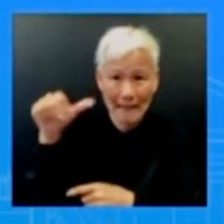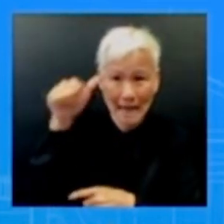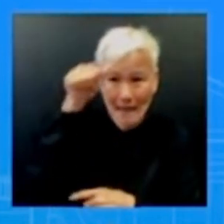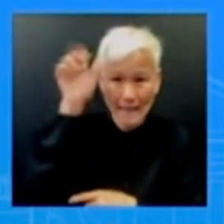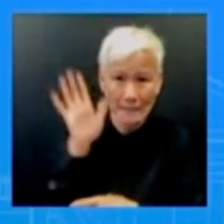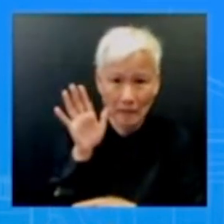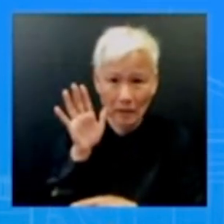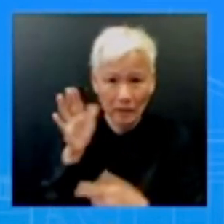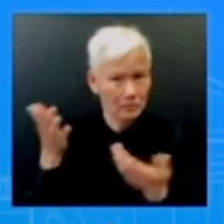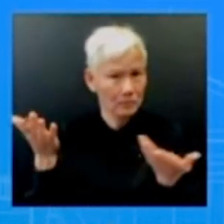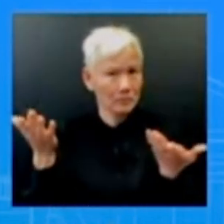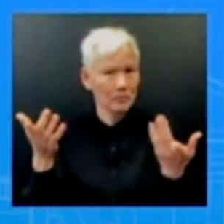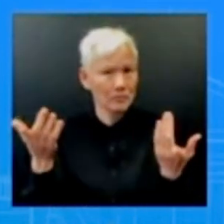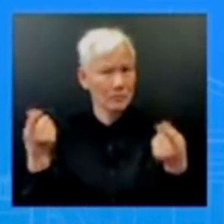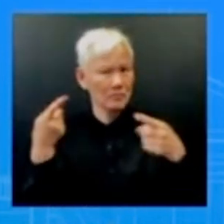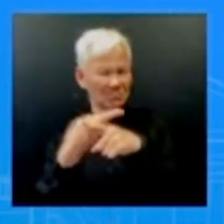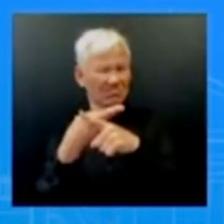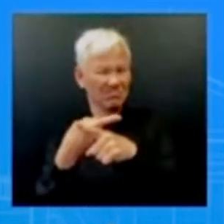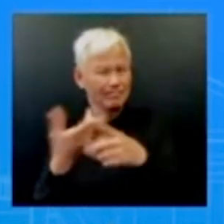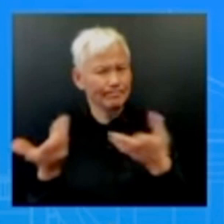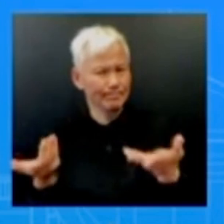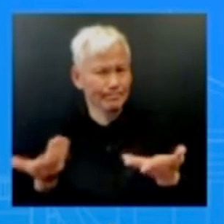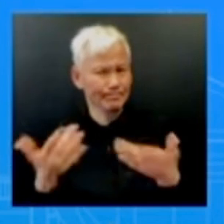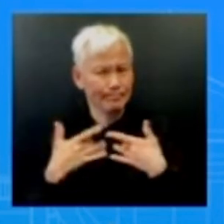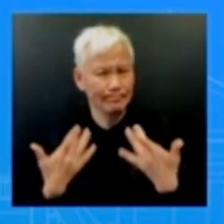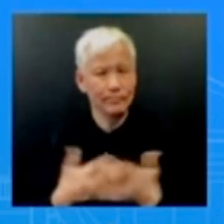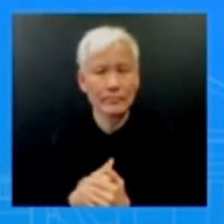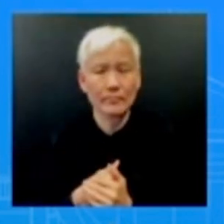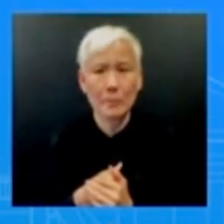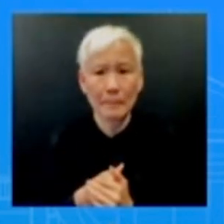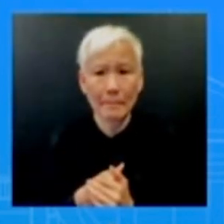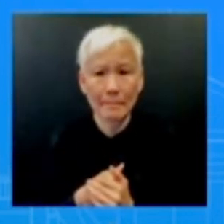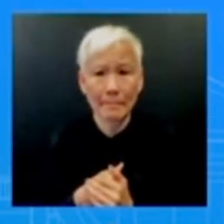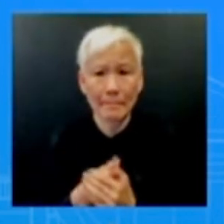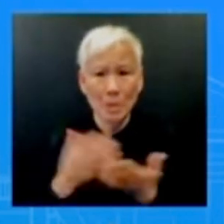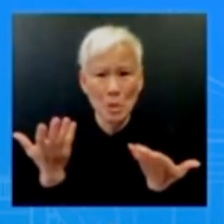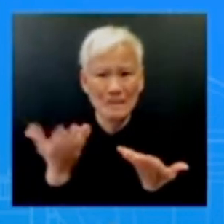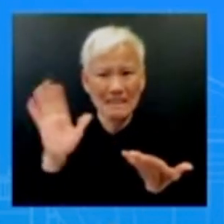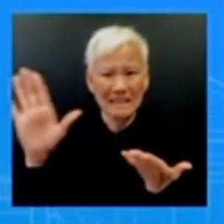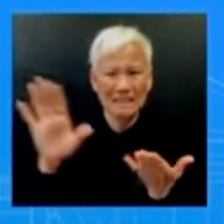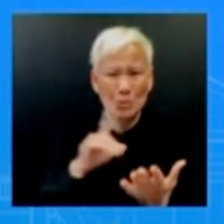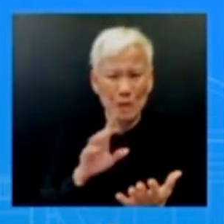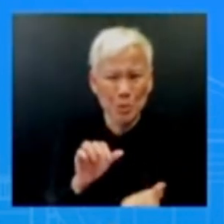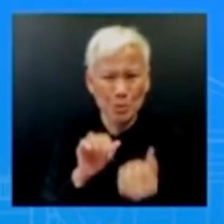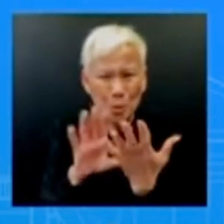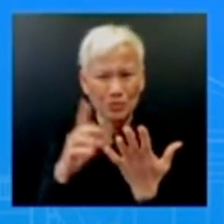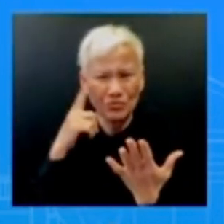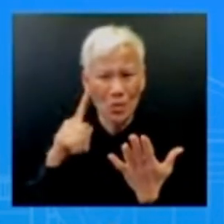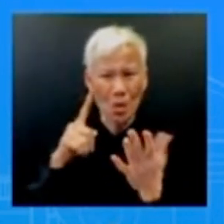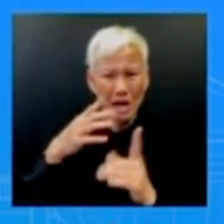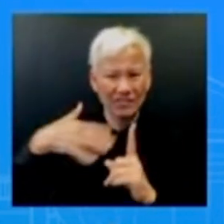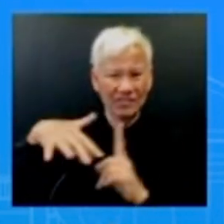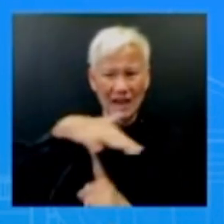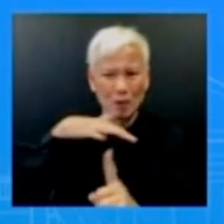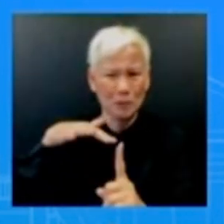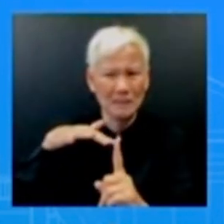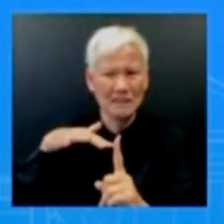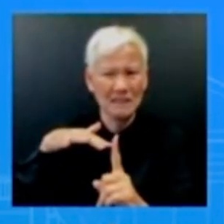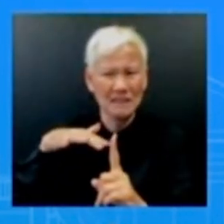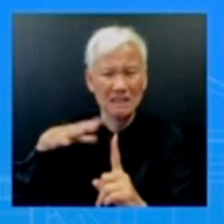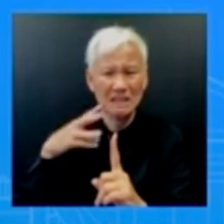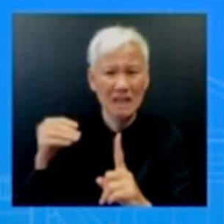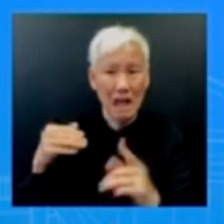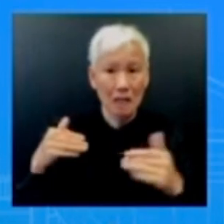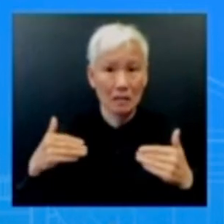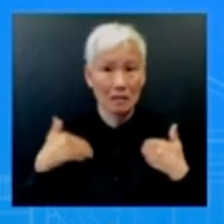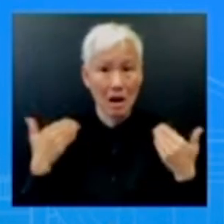maybe elaborate on what his approach is on the environment and what he's telling, especially young activists who protested